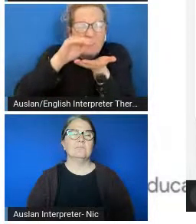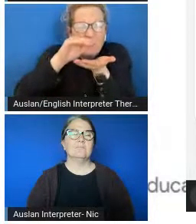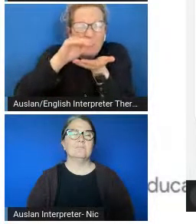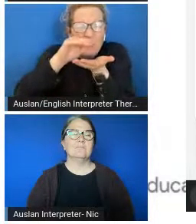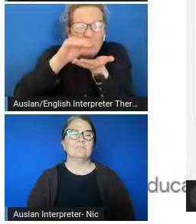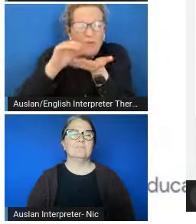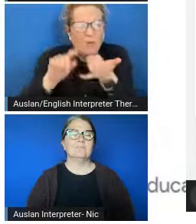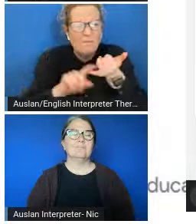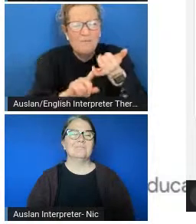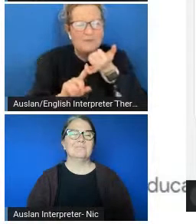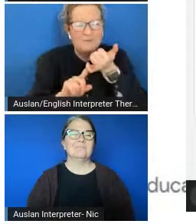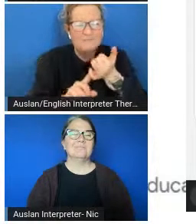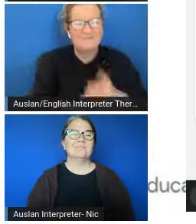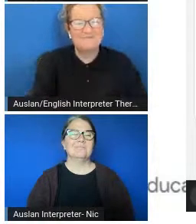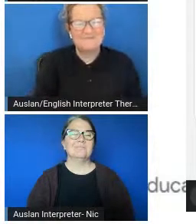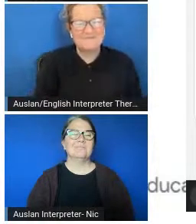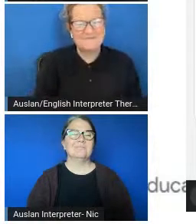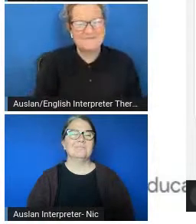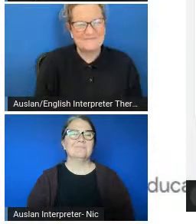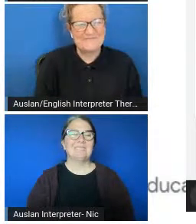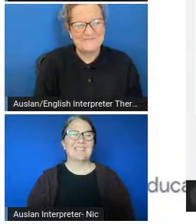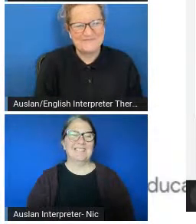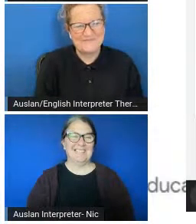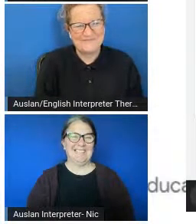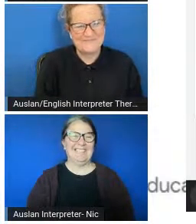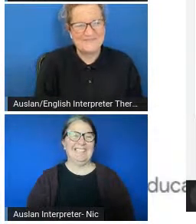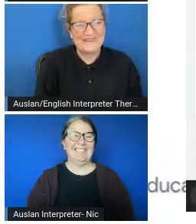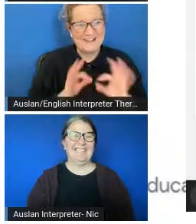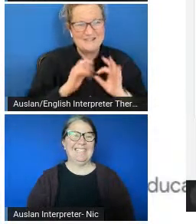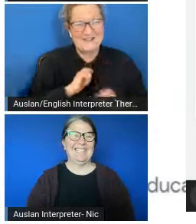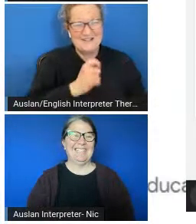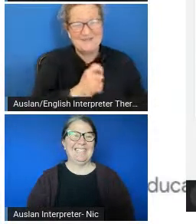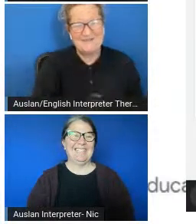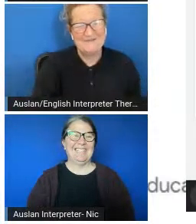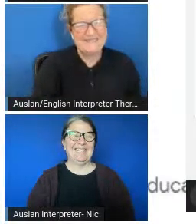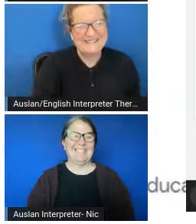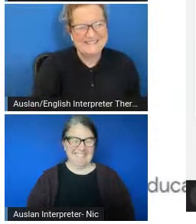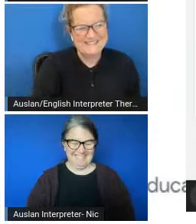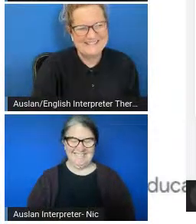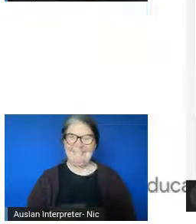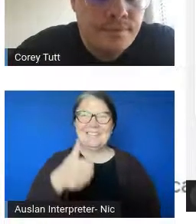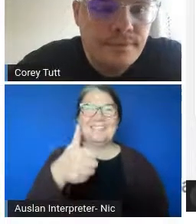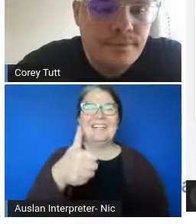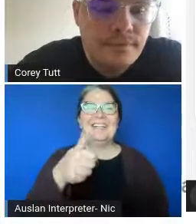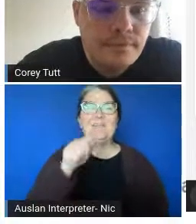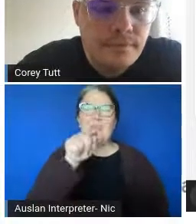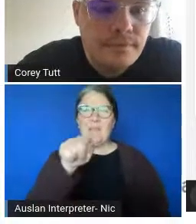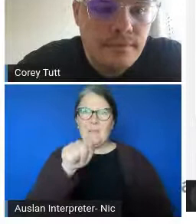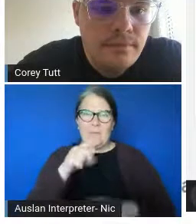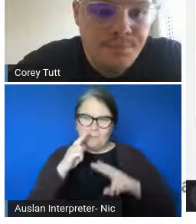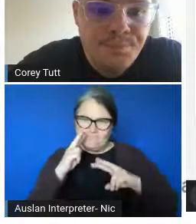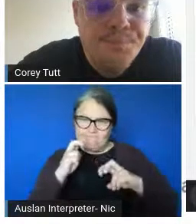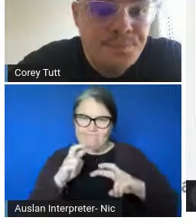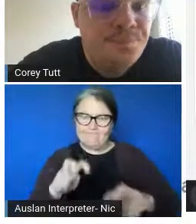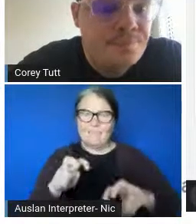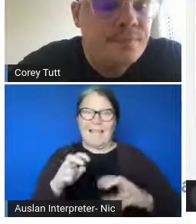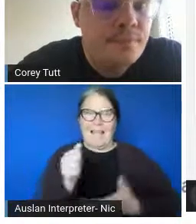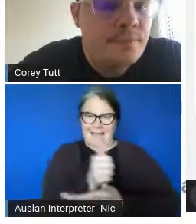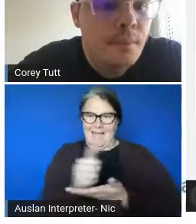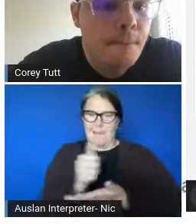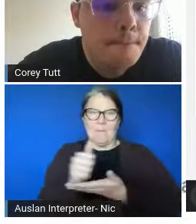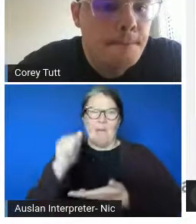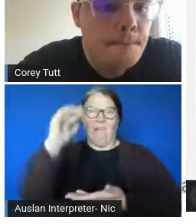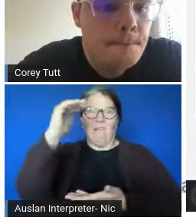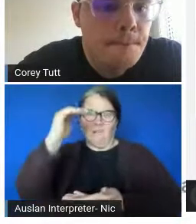been researching why those numbers have been dropping. And they found out that using citizen science, so using people to say, have